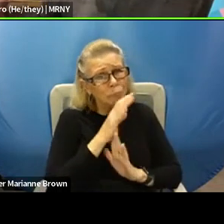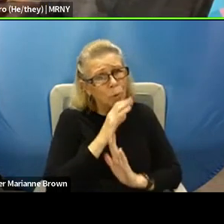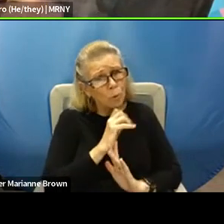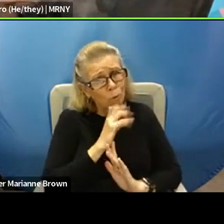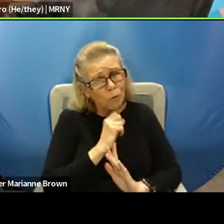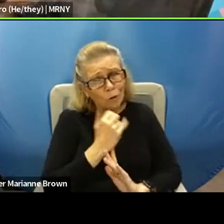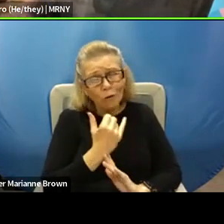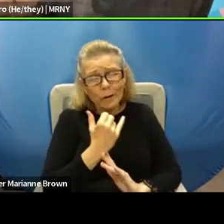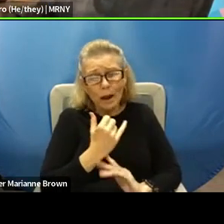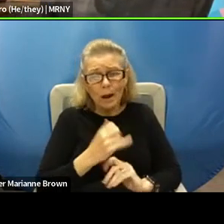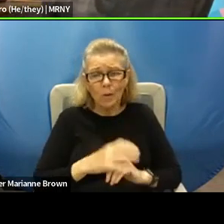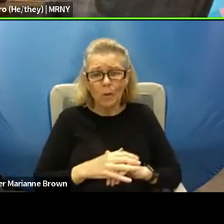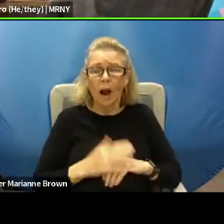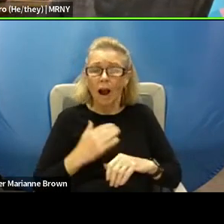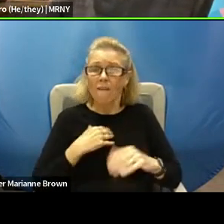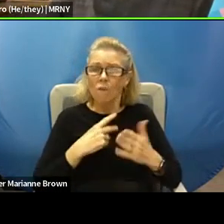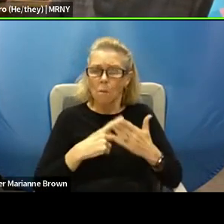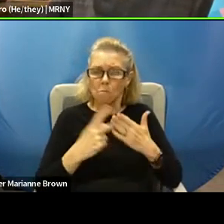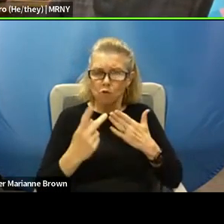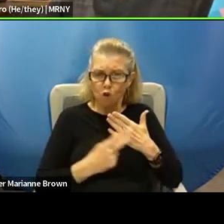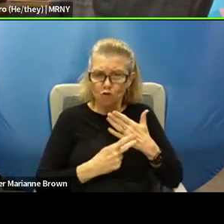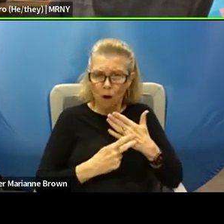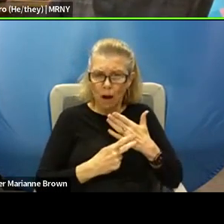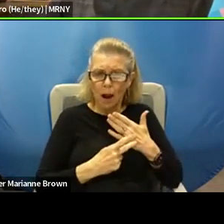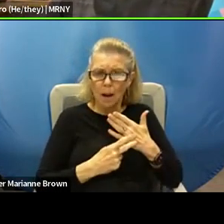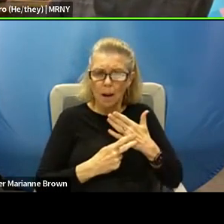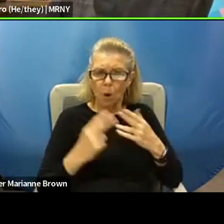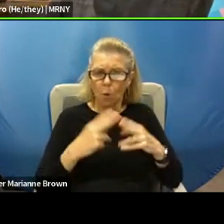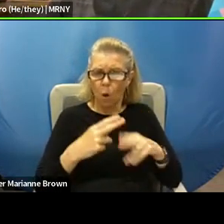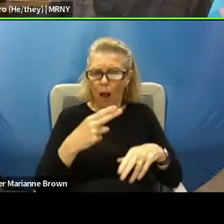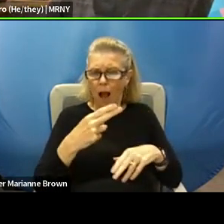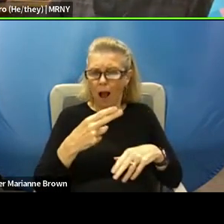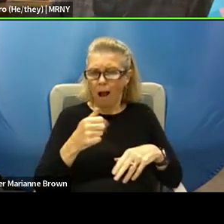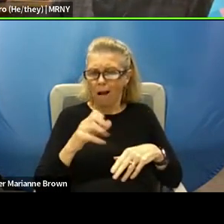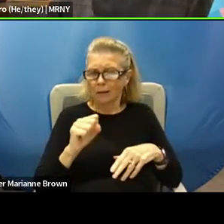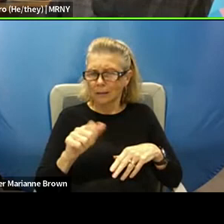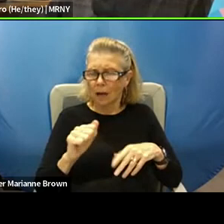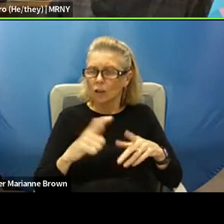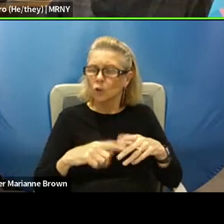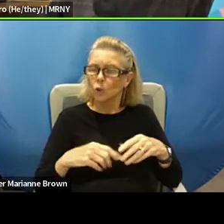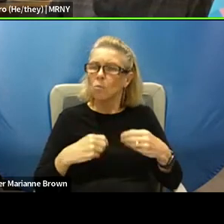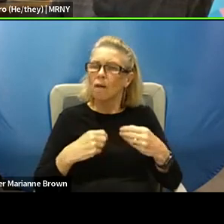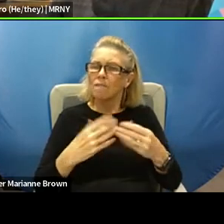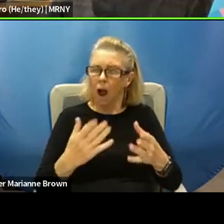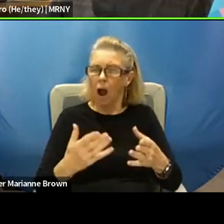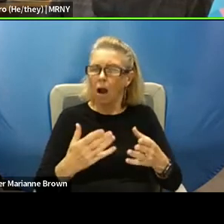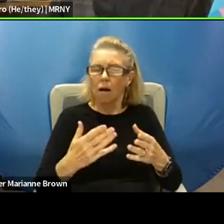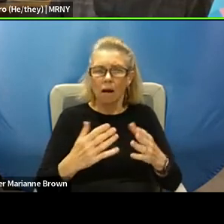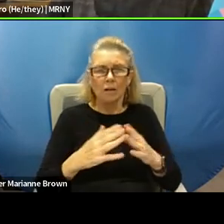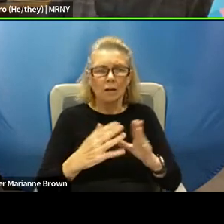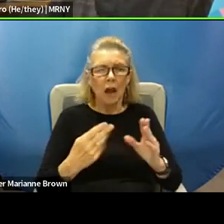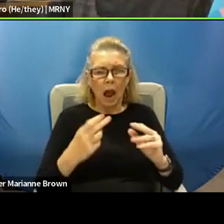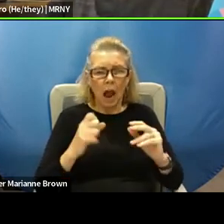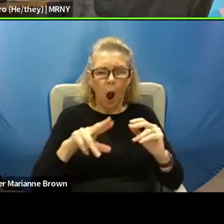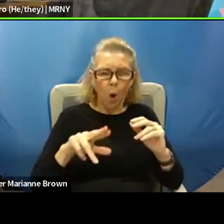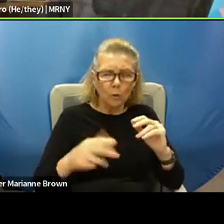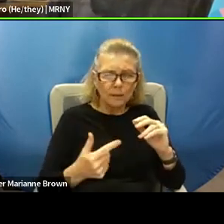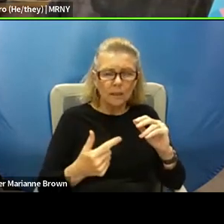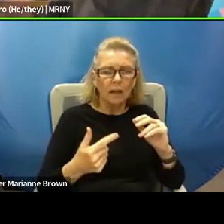in New York City, there's a program called HASA to provide housing, permanent housing for folks who are HIV